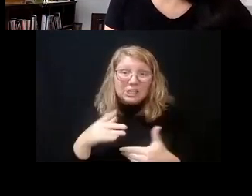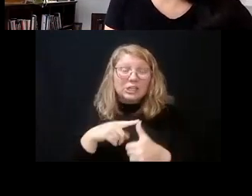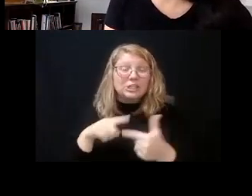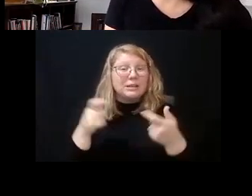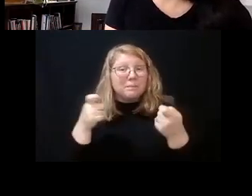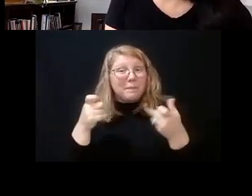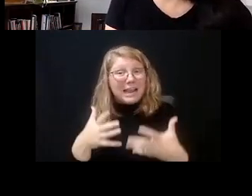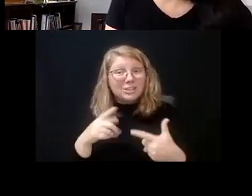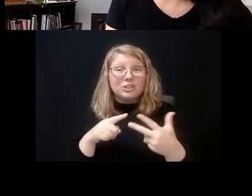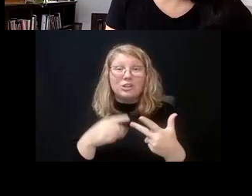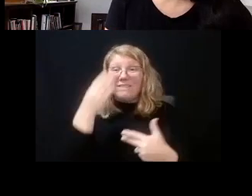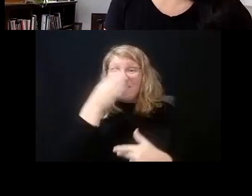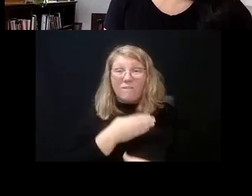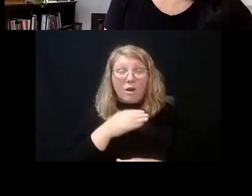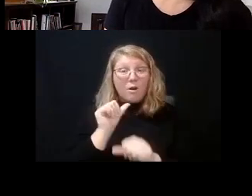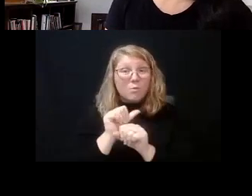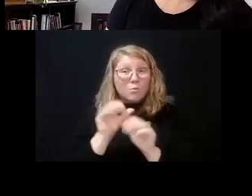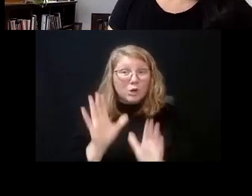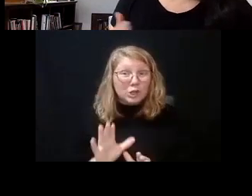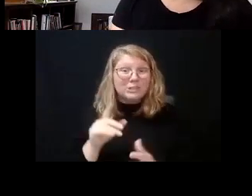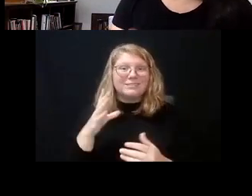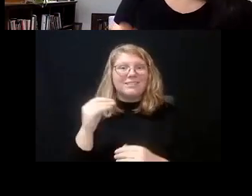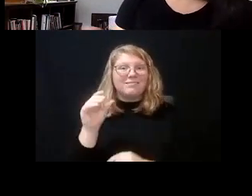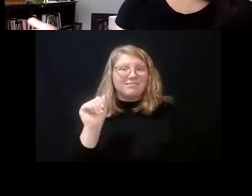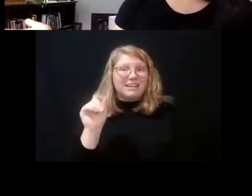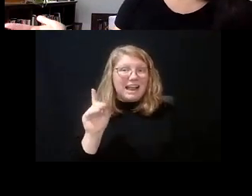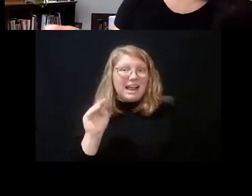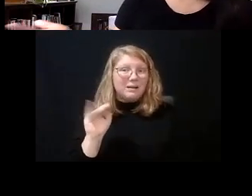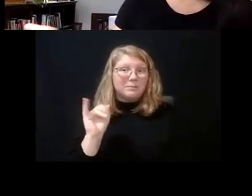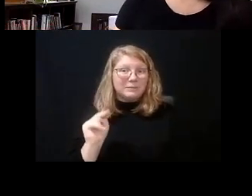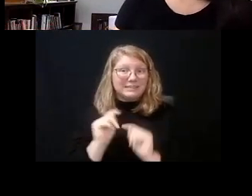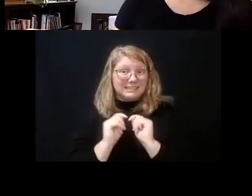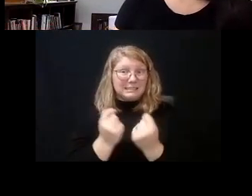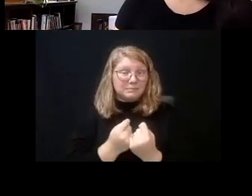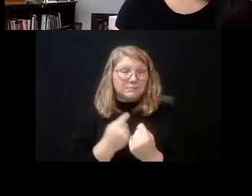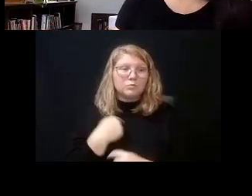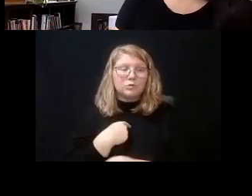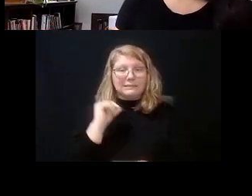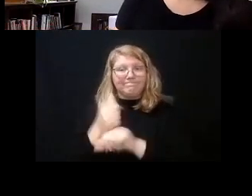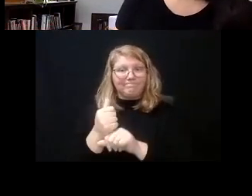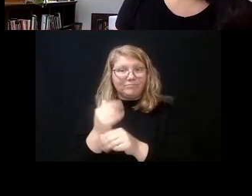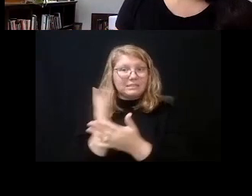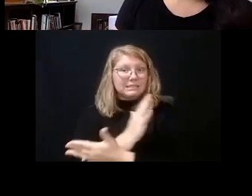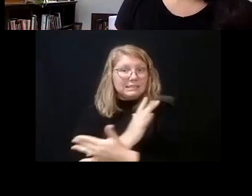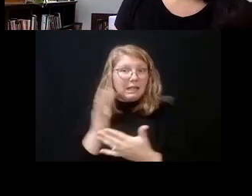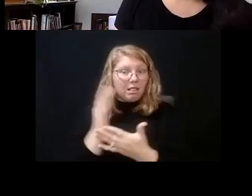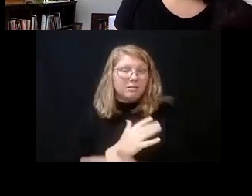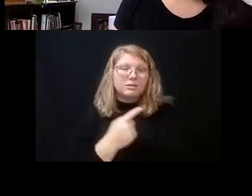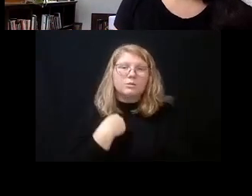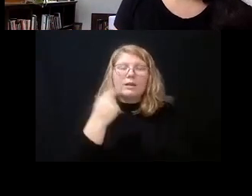frontline workers, and then our admin team. And then we set up the scale. So I think